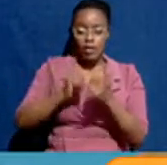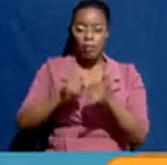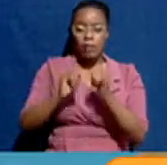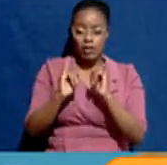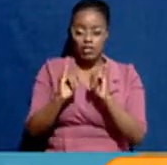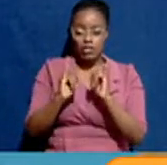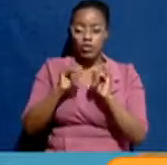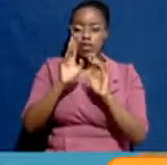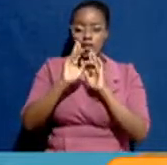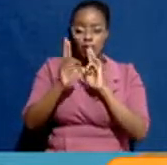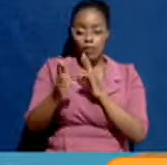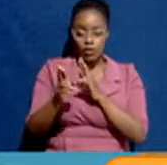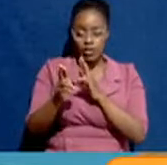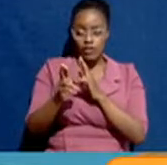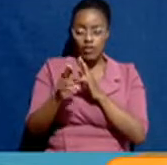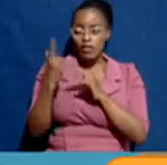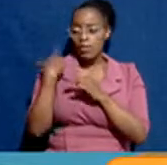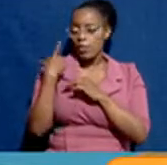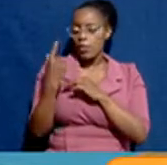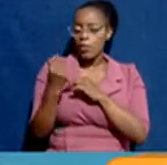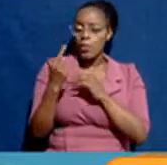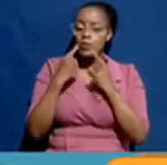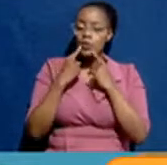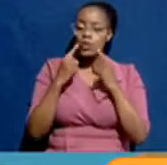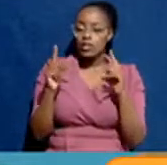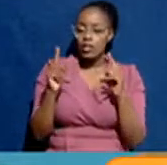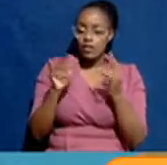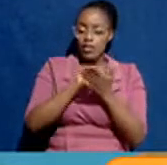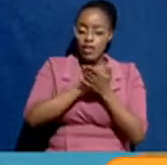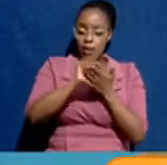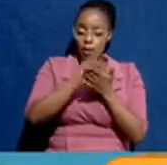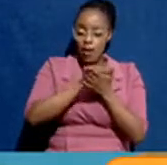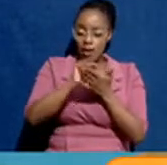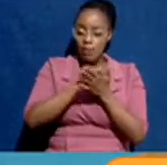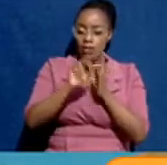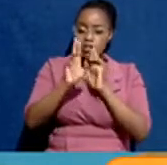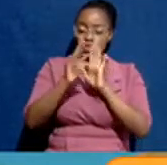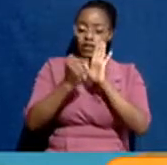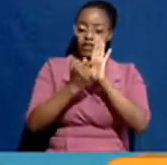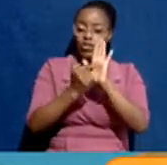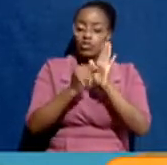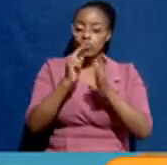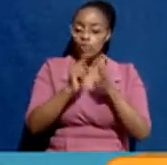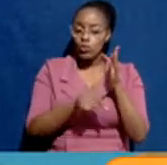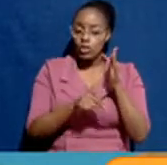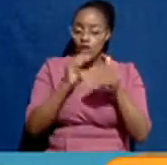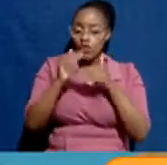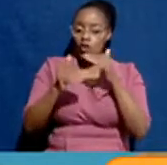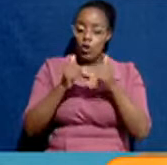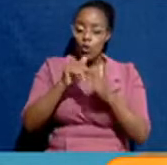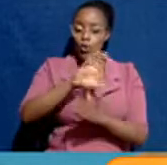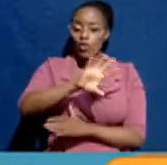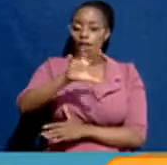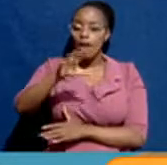implementation report, the recently published one, shows that all